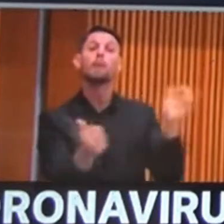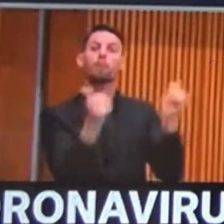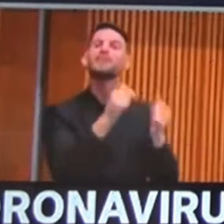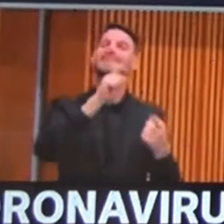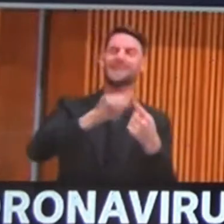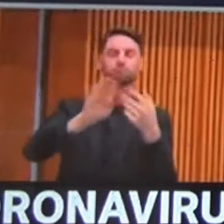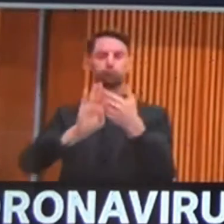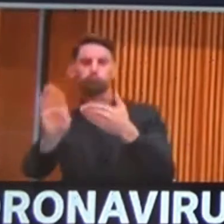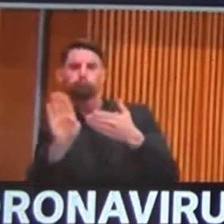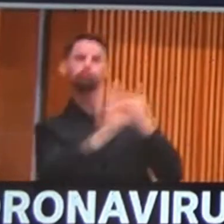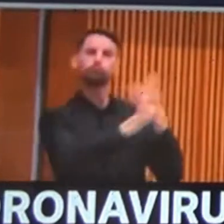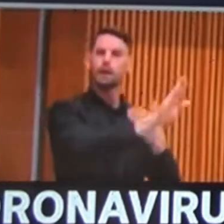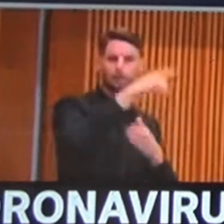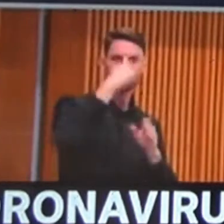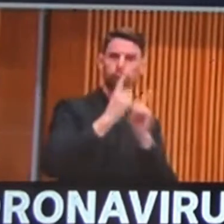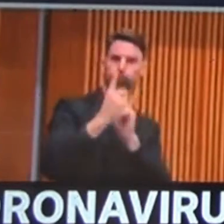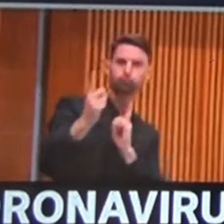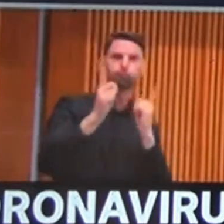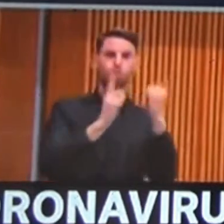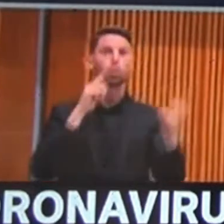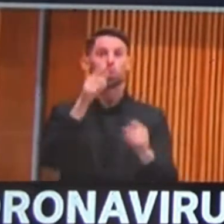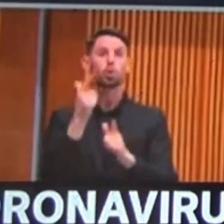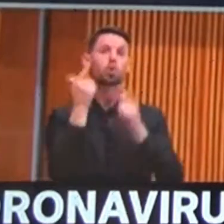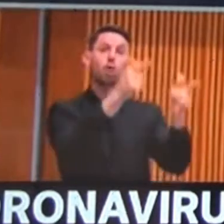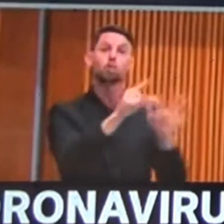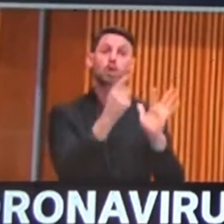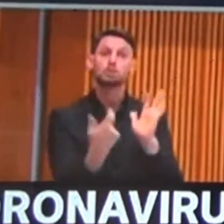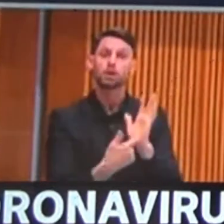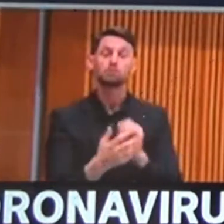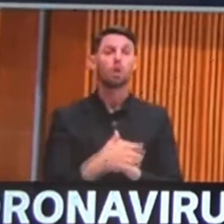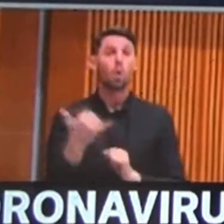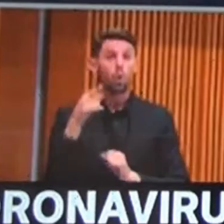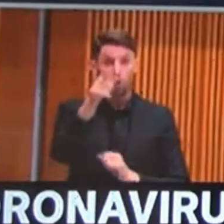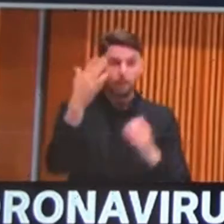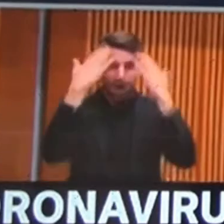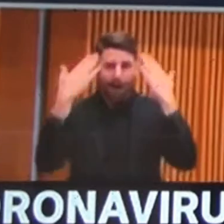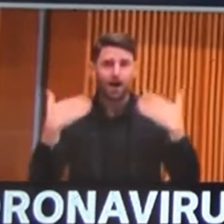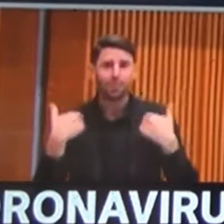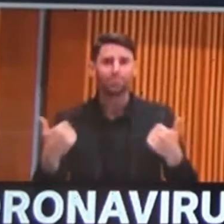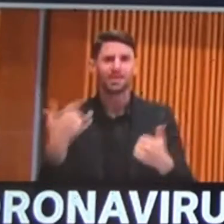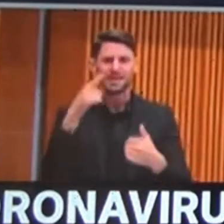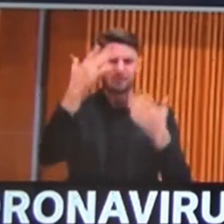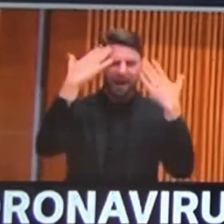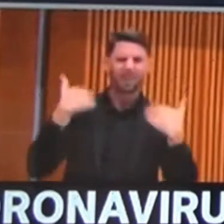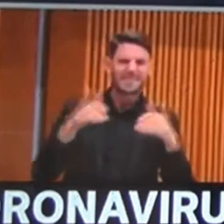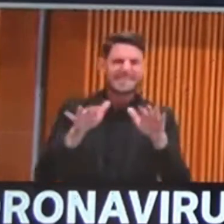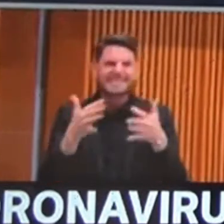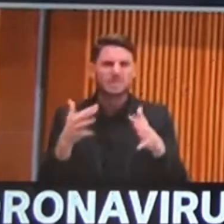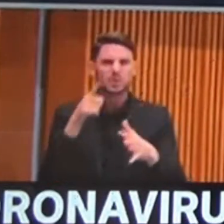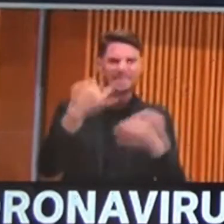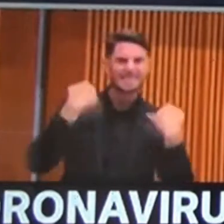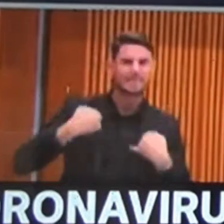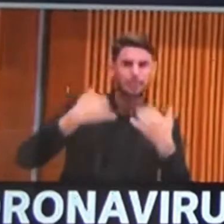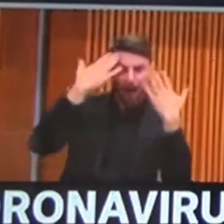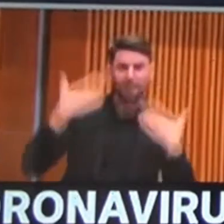protect everyone across Australia. If you have a mental health condition, again, it is incredibly important that you continue to stay